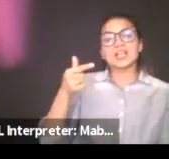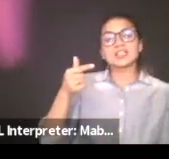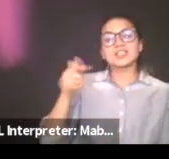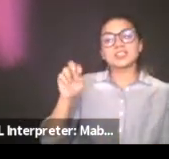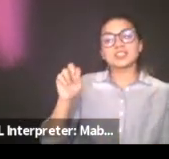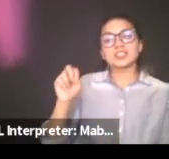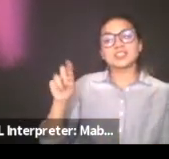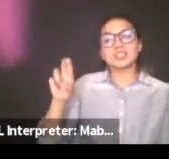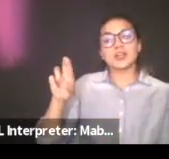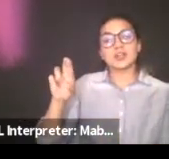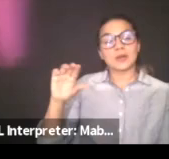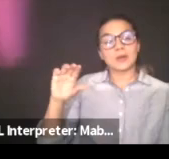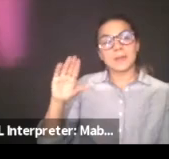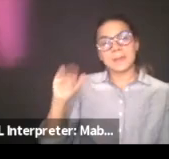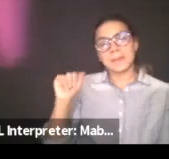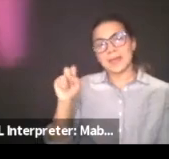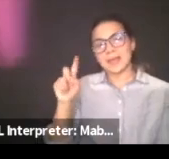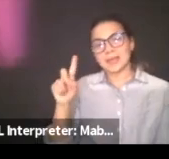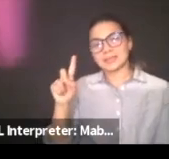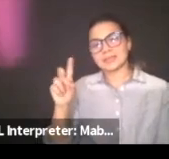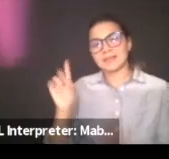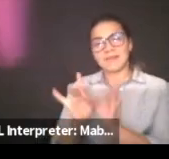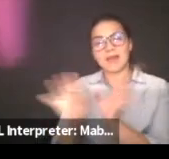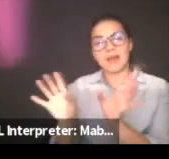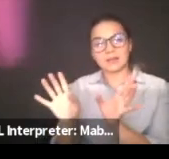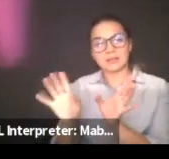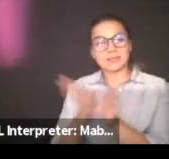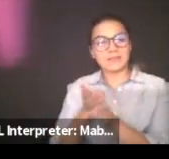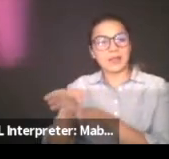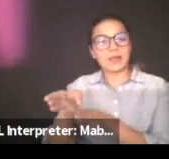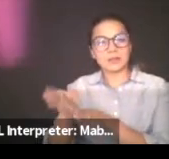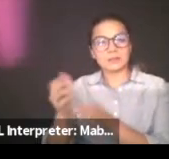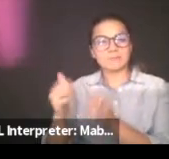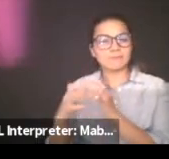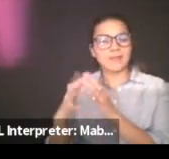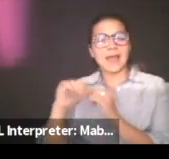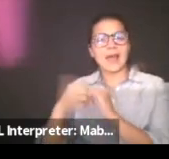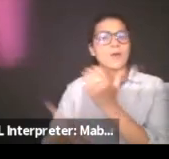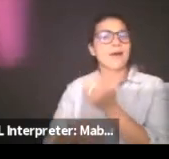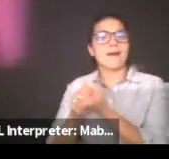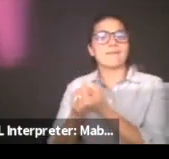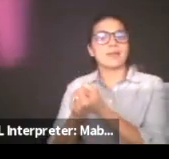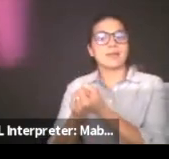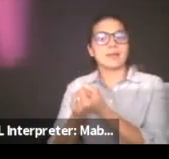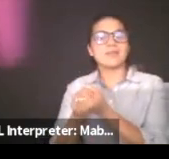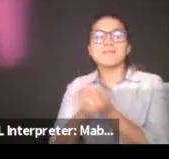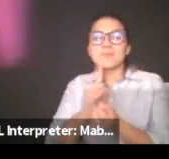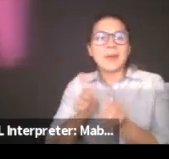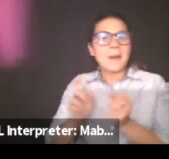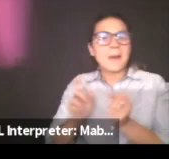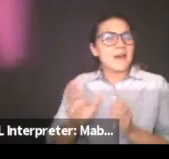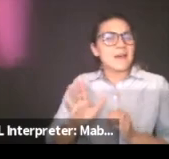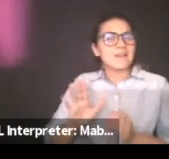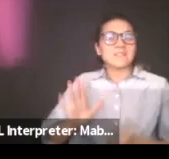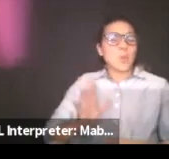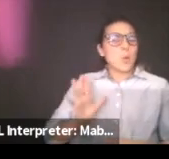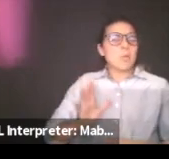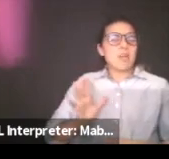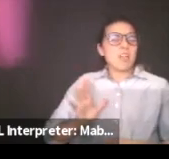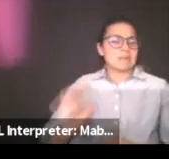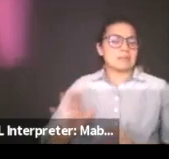know, as interpersonal advocacy in the form of informal networks of support, right? So survivors were supporting